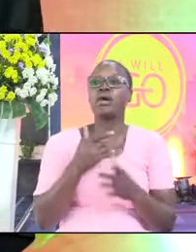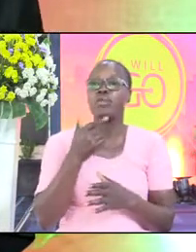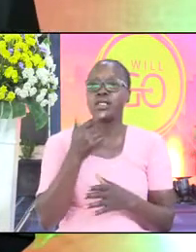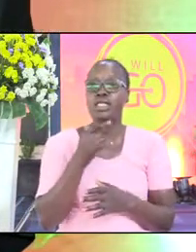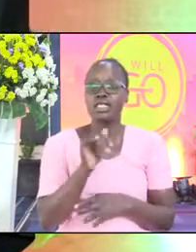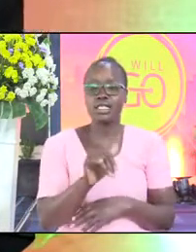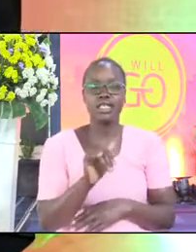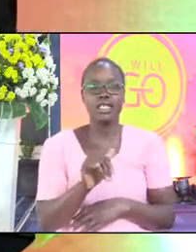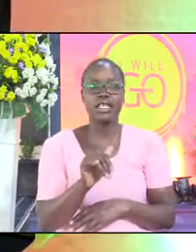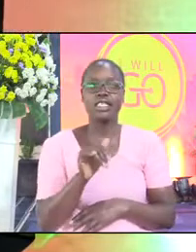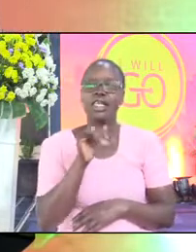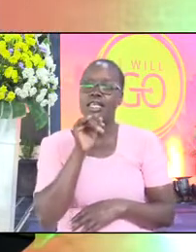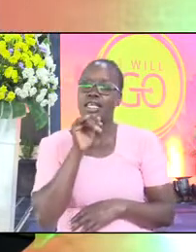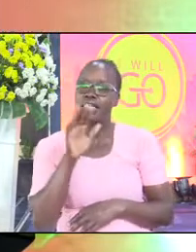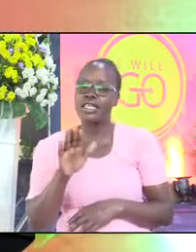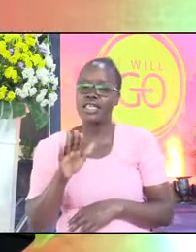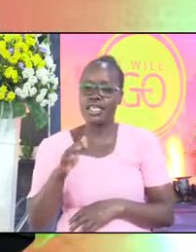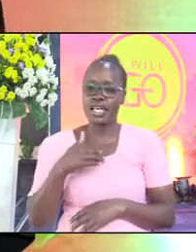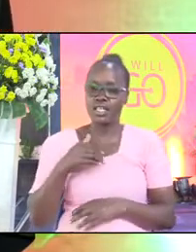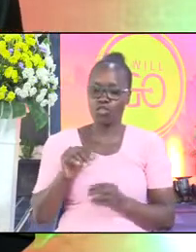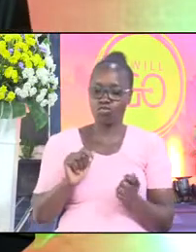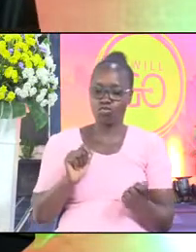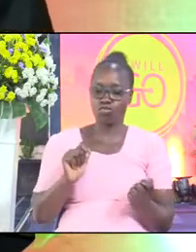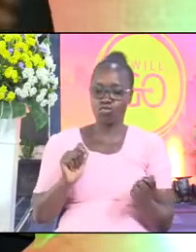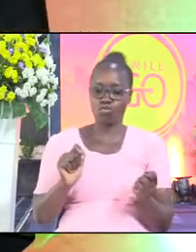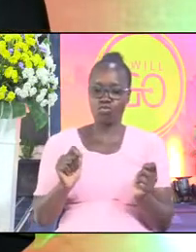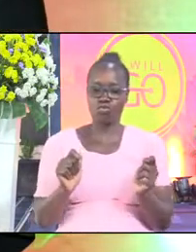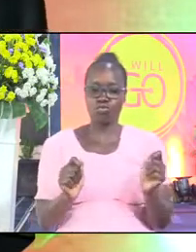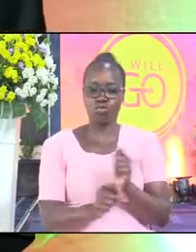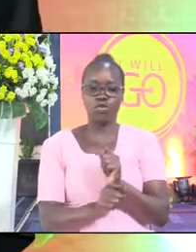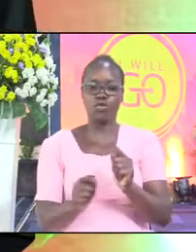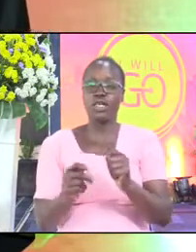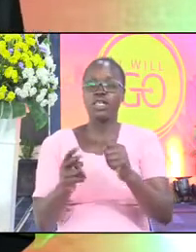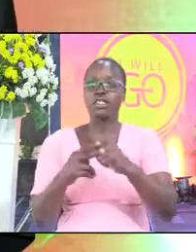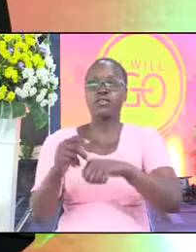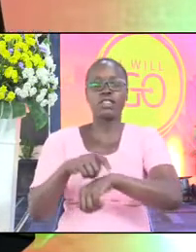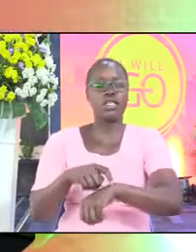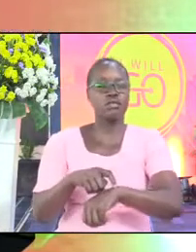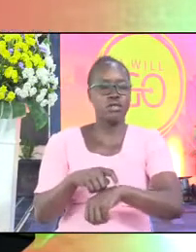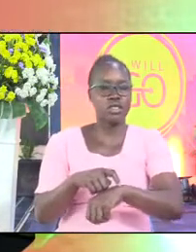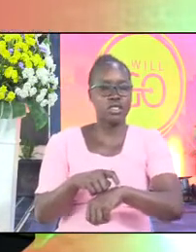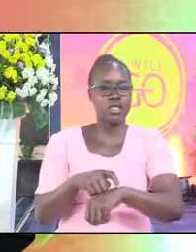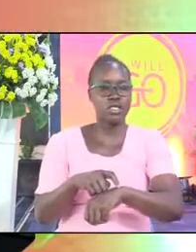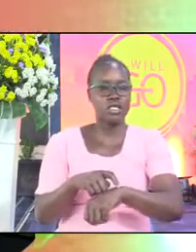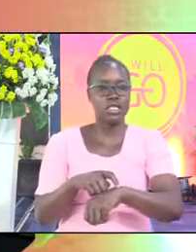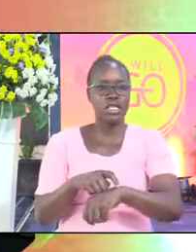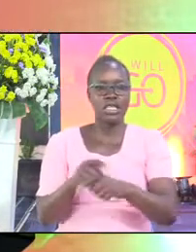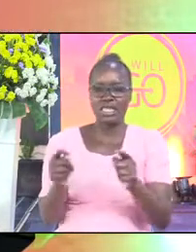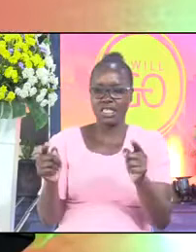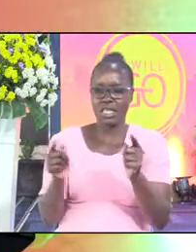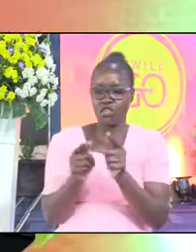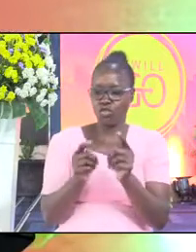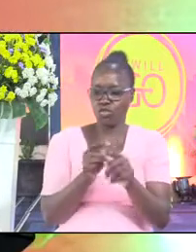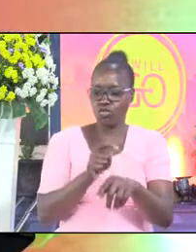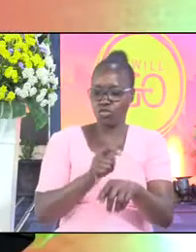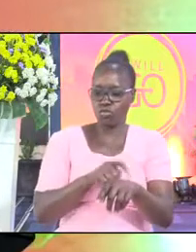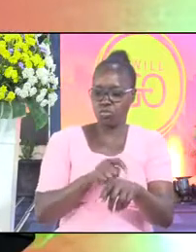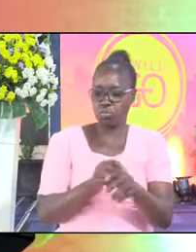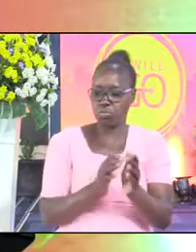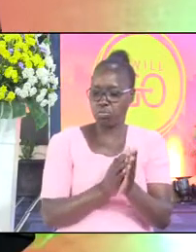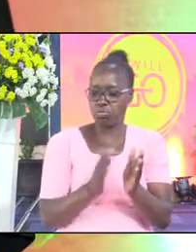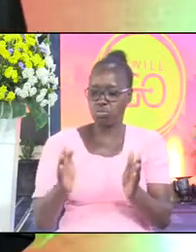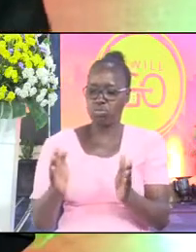says that he had to relocate several times in a short period of